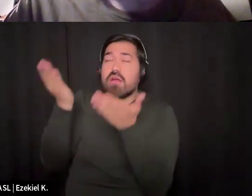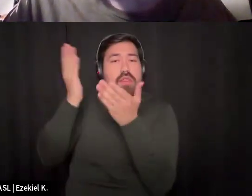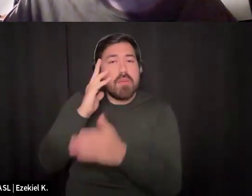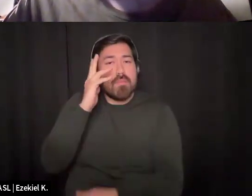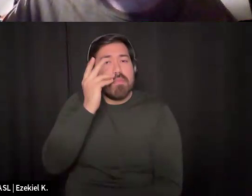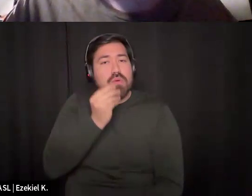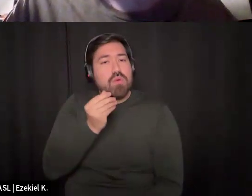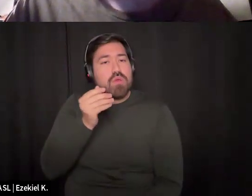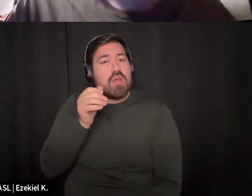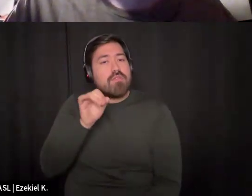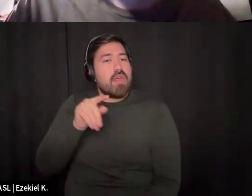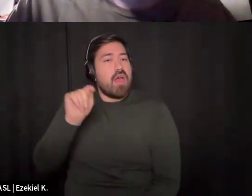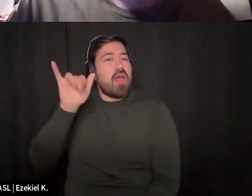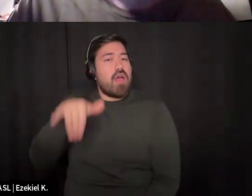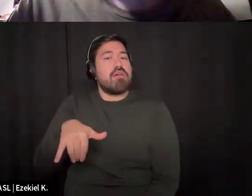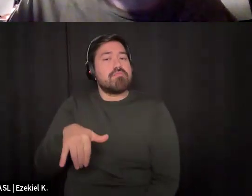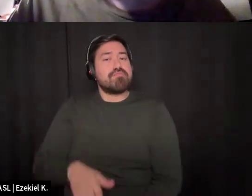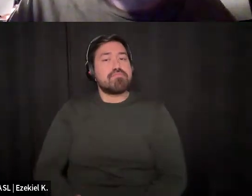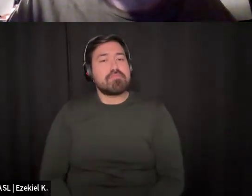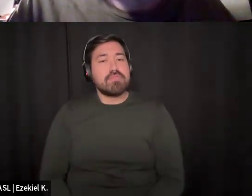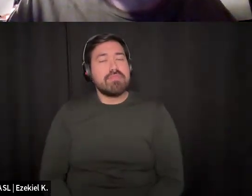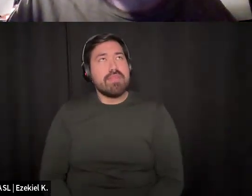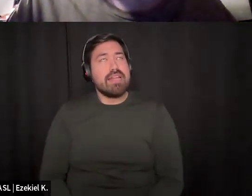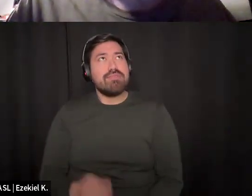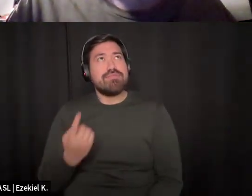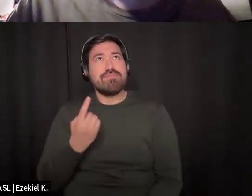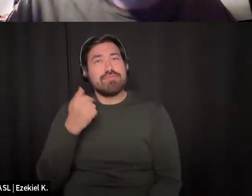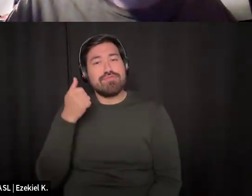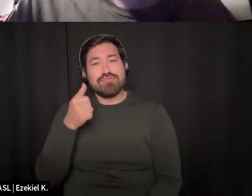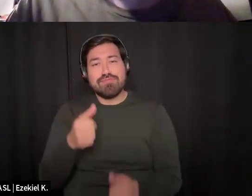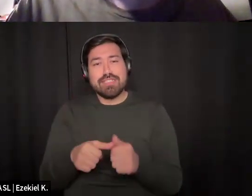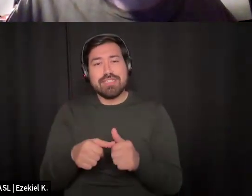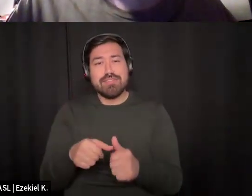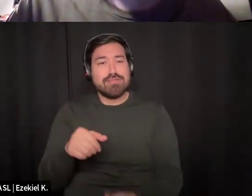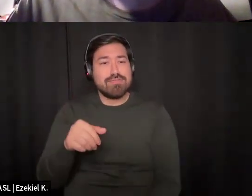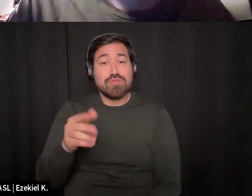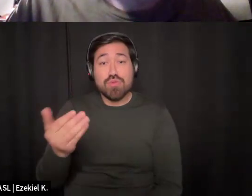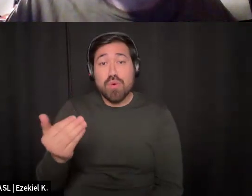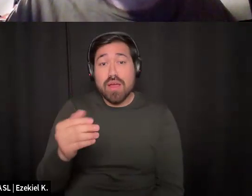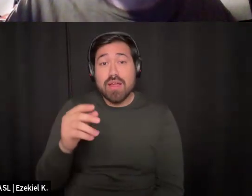that. I notice, I wonder, it reminds me of, Michelle said. Yeah, Galina. Yeah.